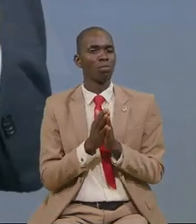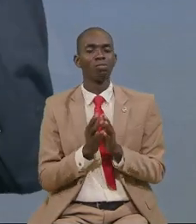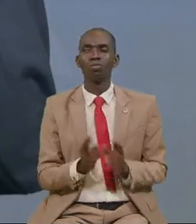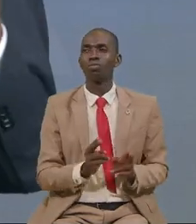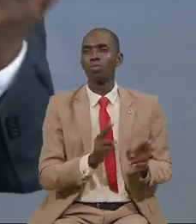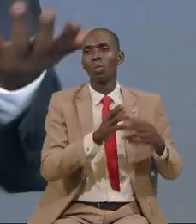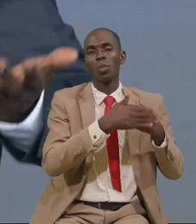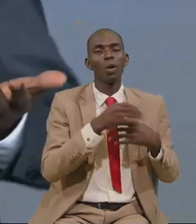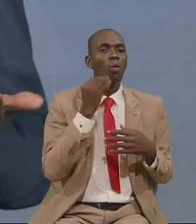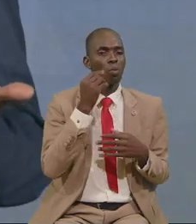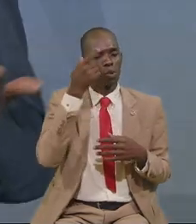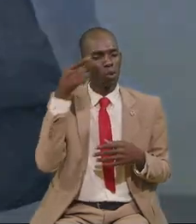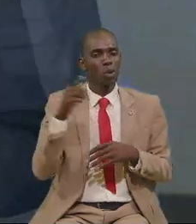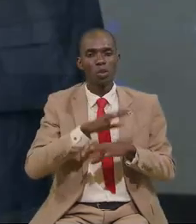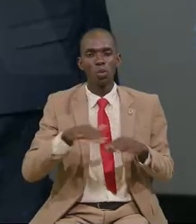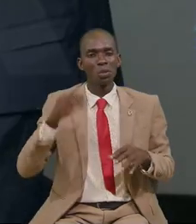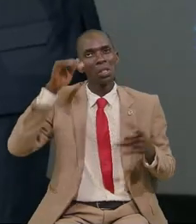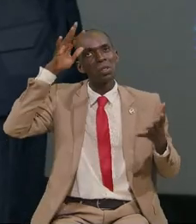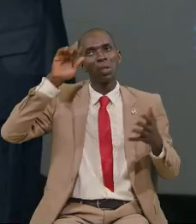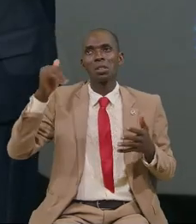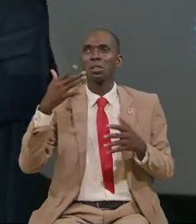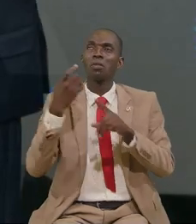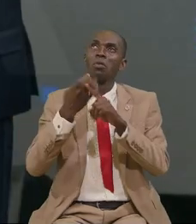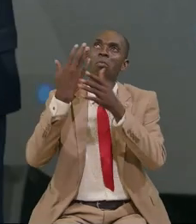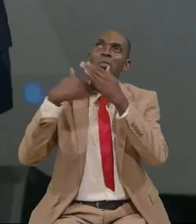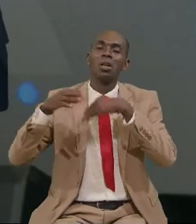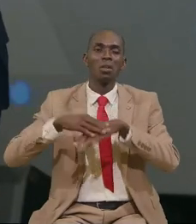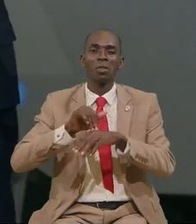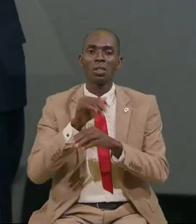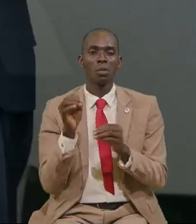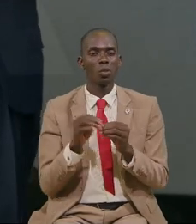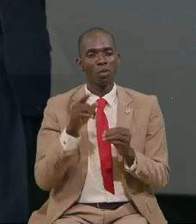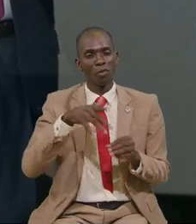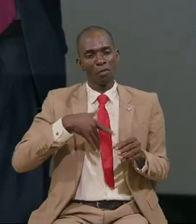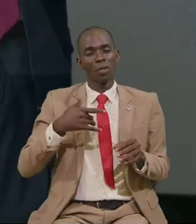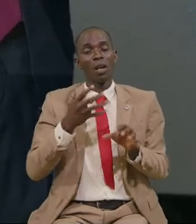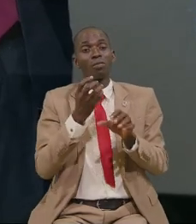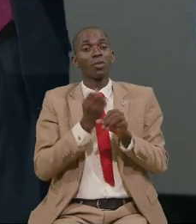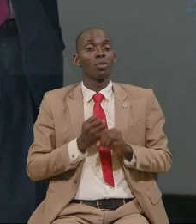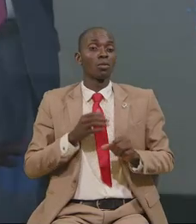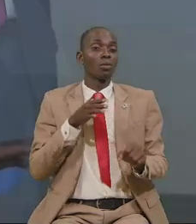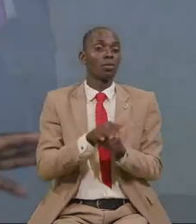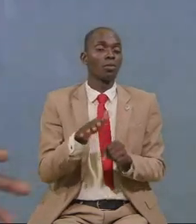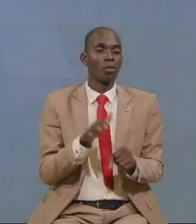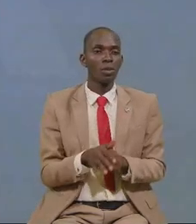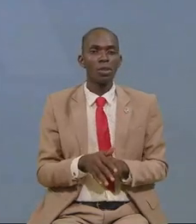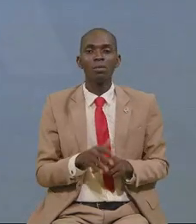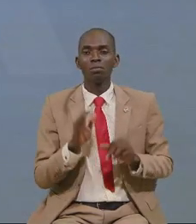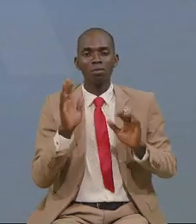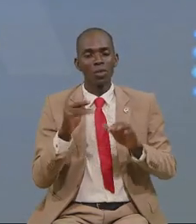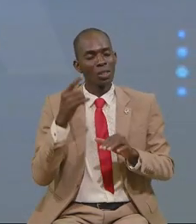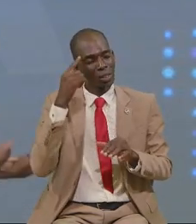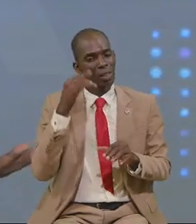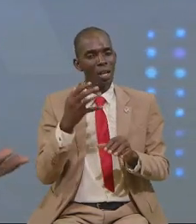there's anything heaven has for them anymore. They've got it all. They don't know what is going to happen tomorrow. They've got it